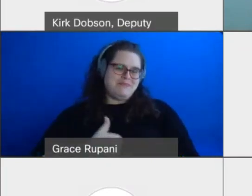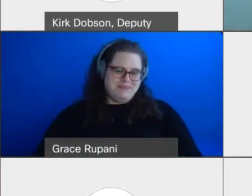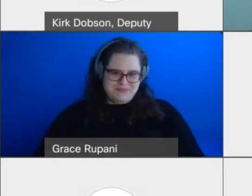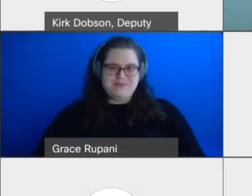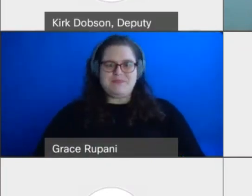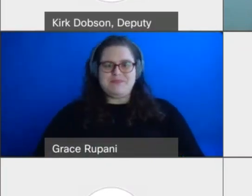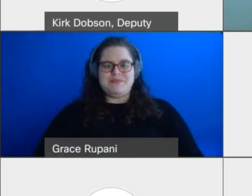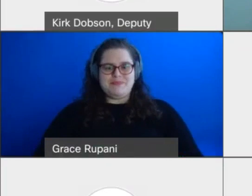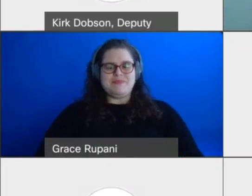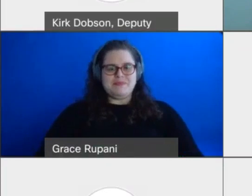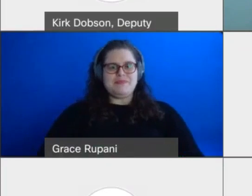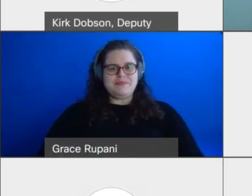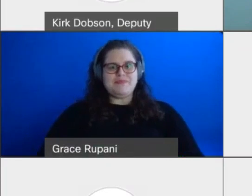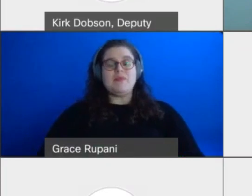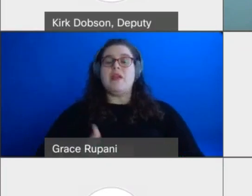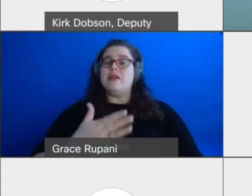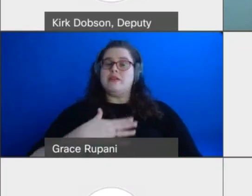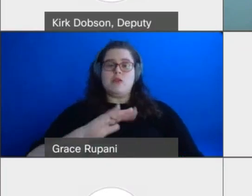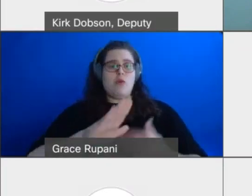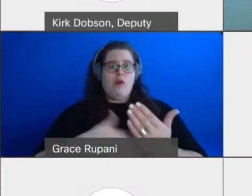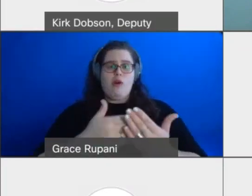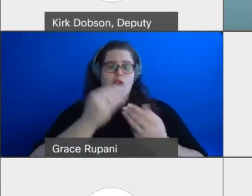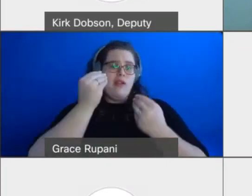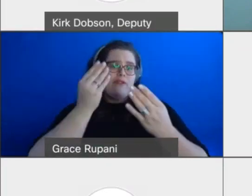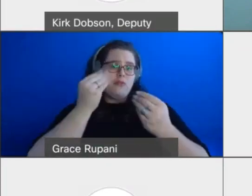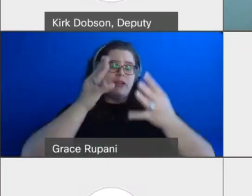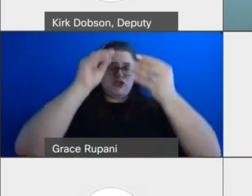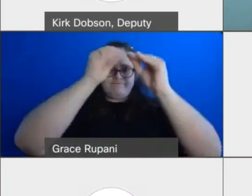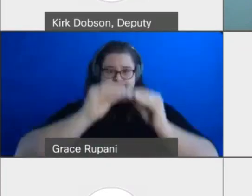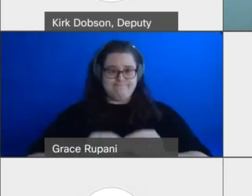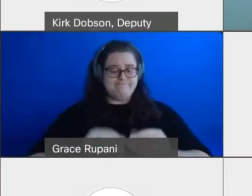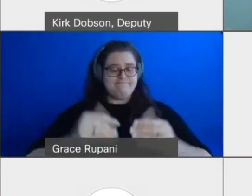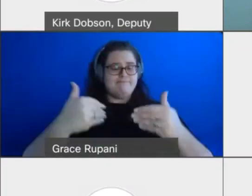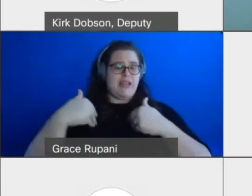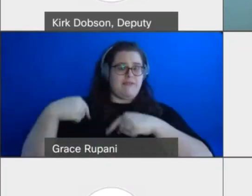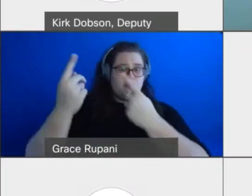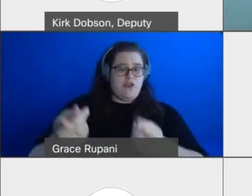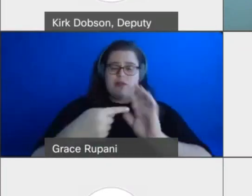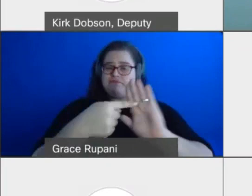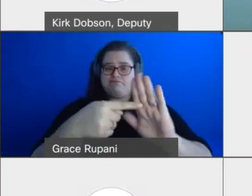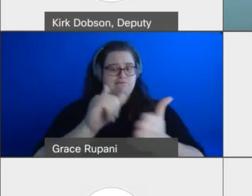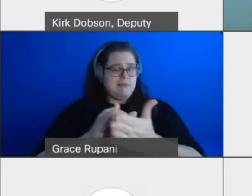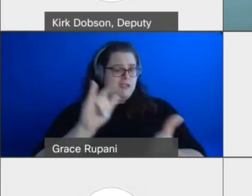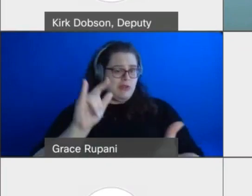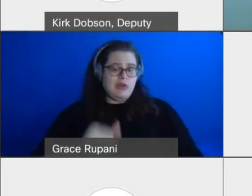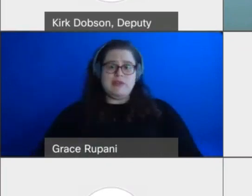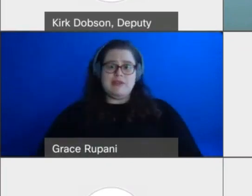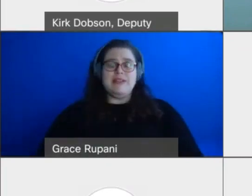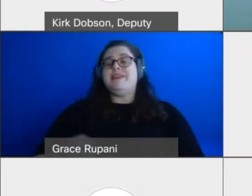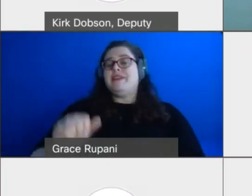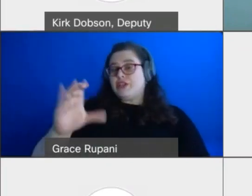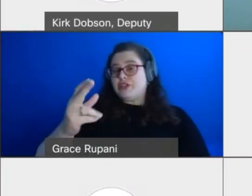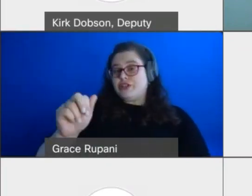So I think that's all the information I have. The charts are not available on our